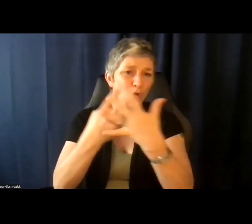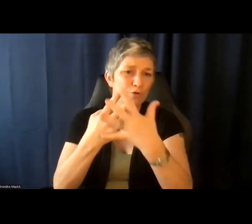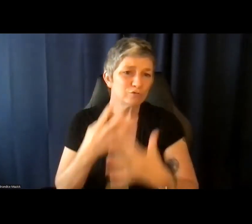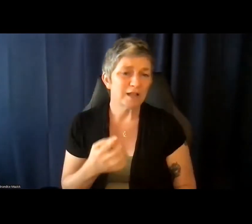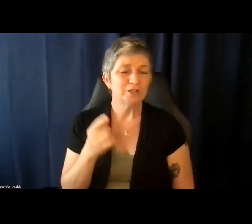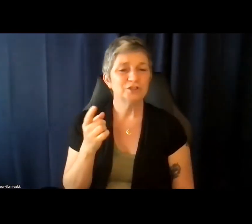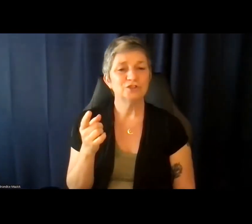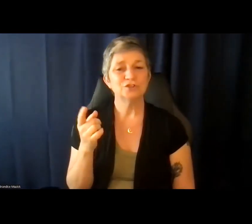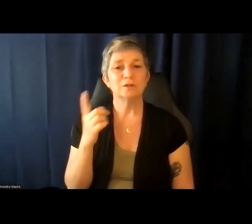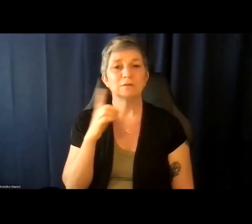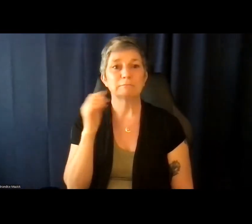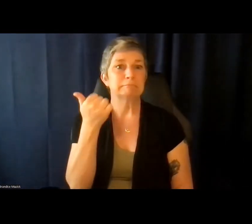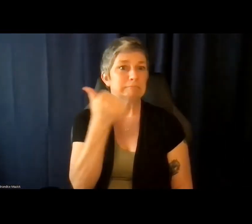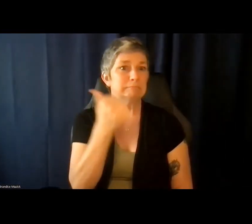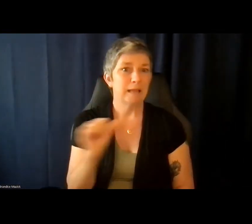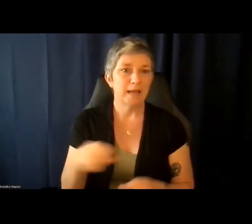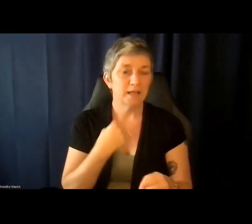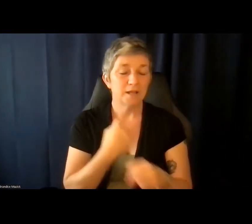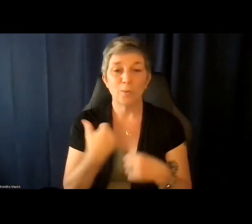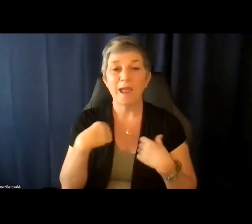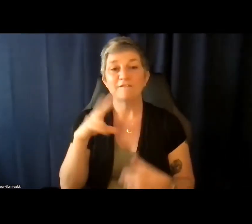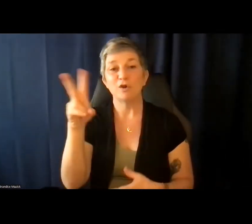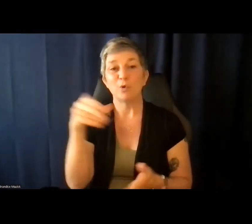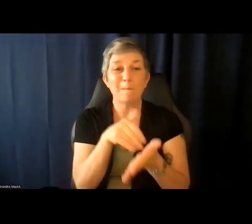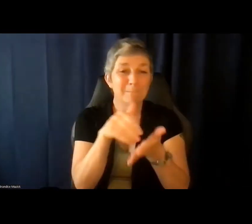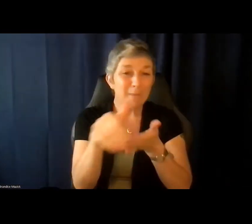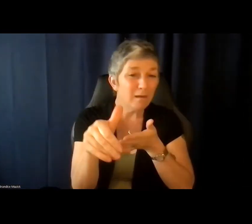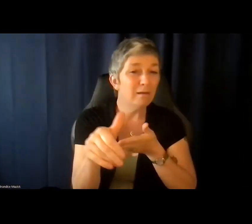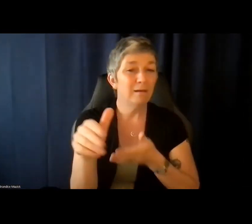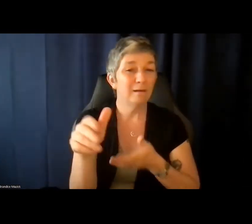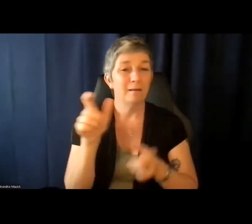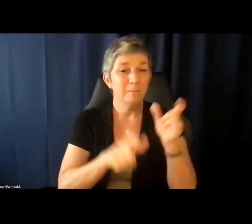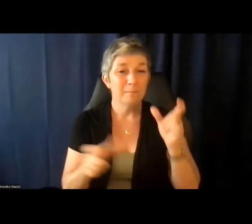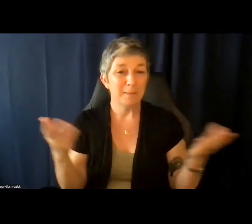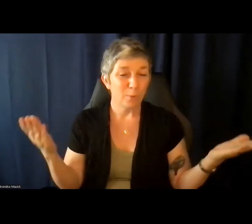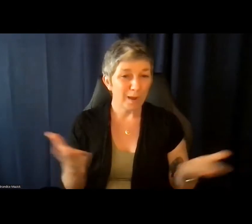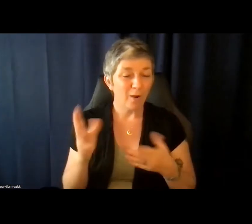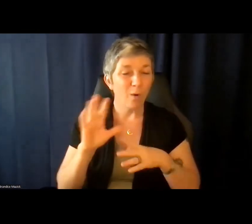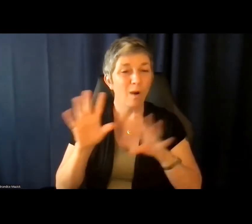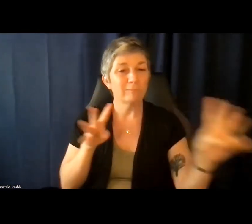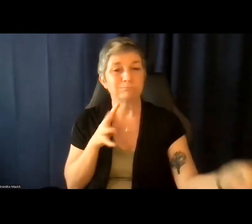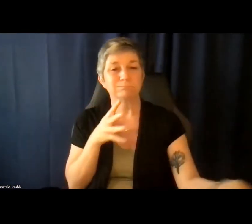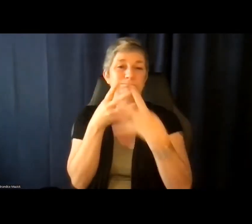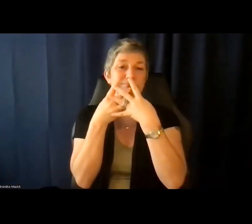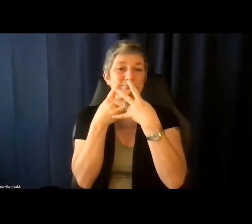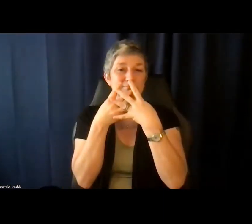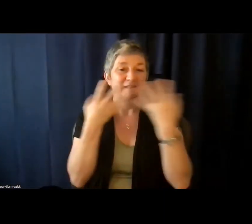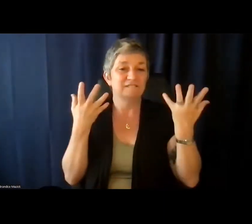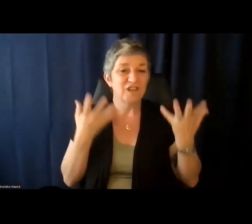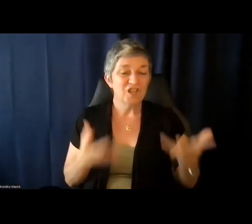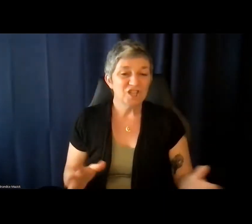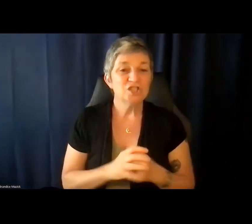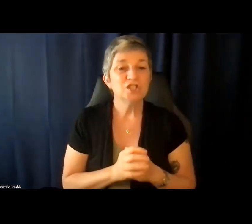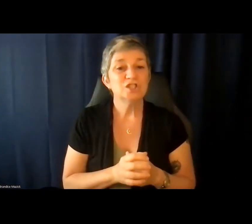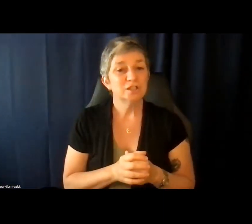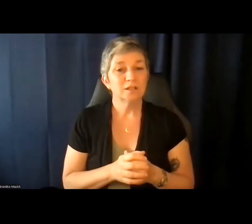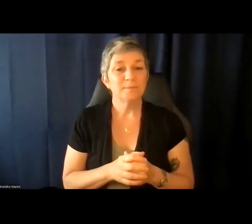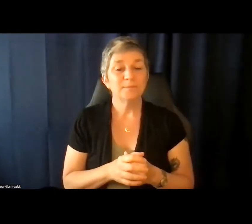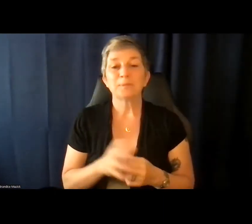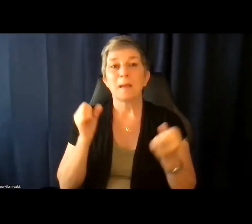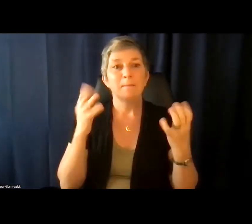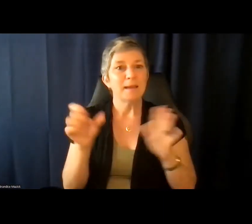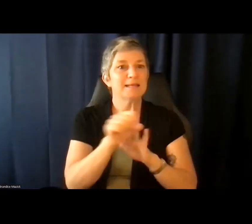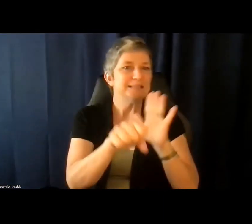where on any given year, we have 2 million people in this country who are behind bars, many in state and